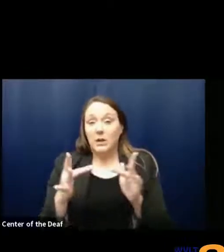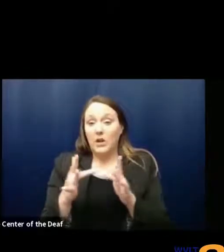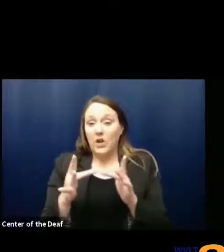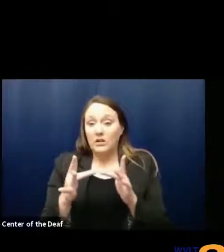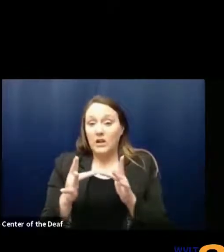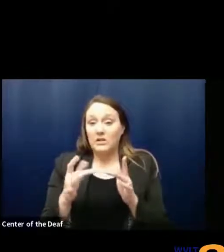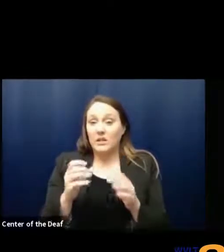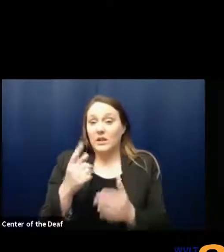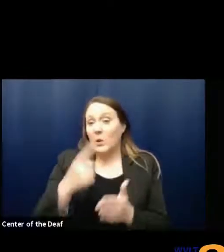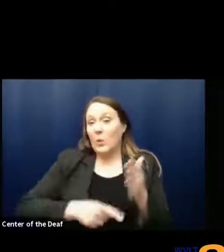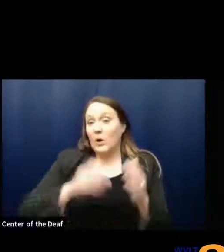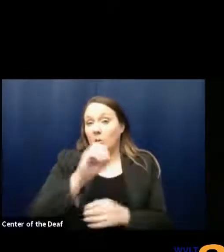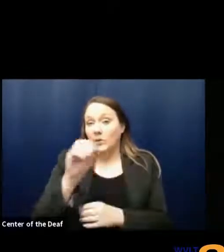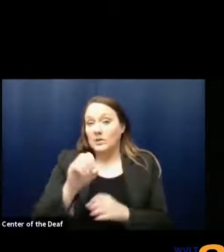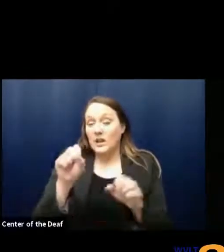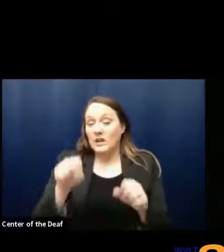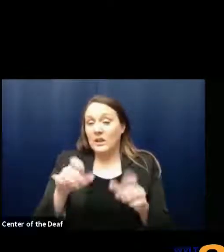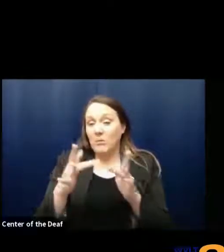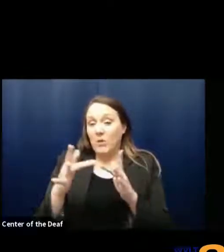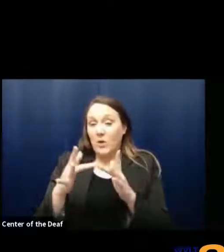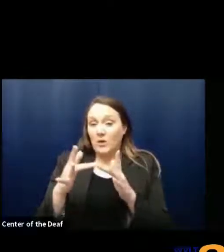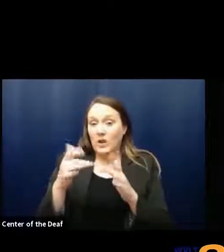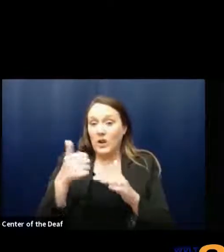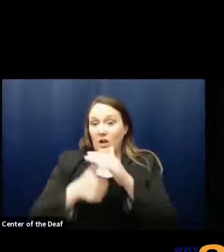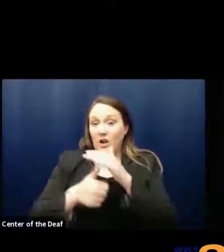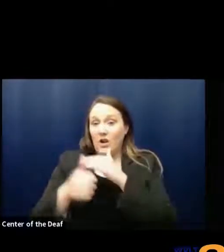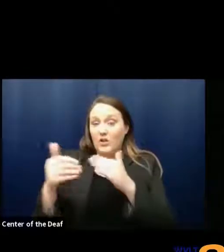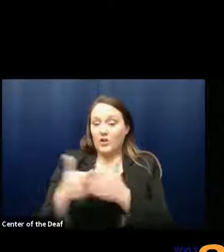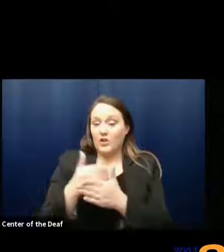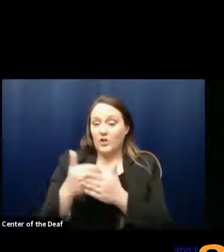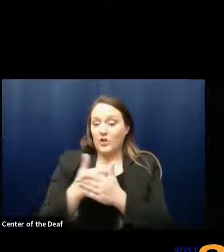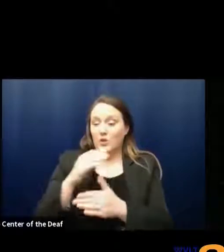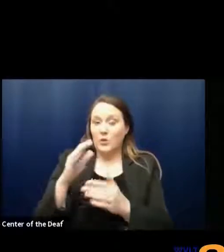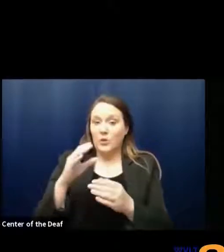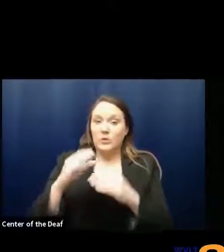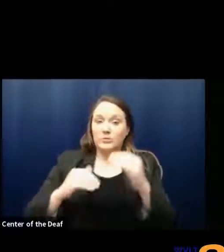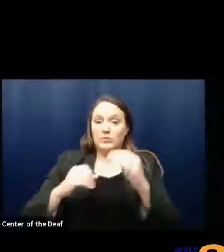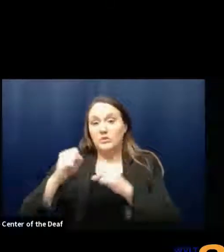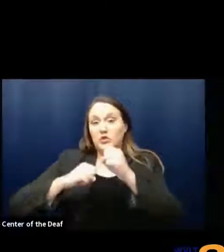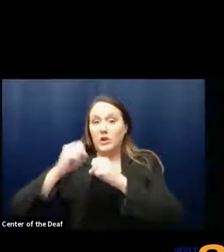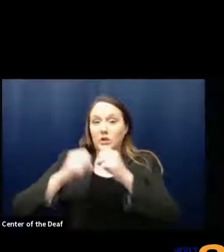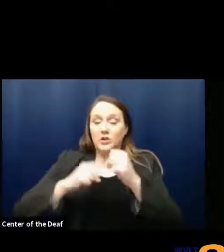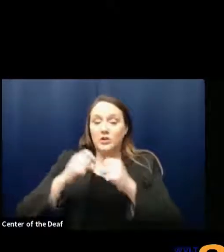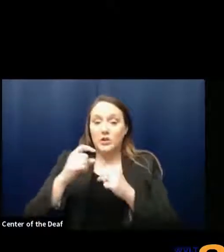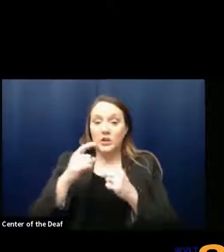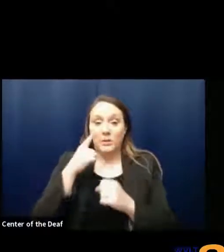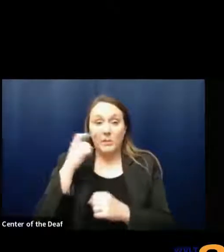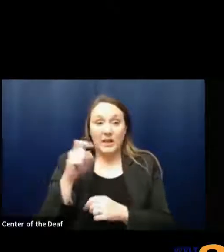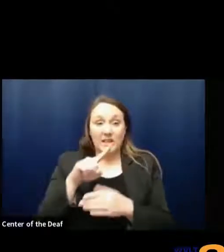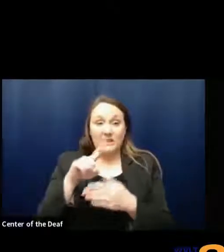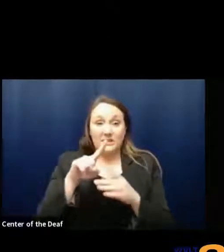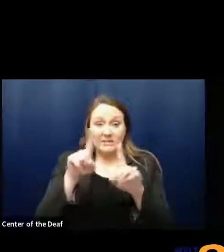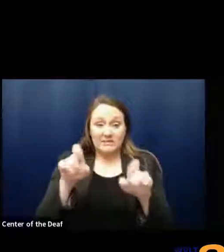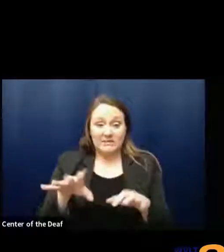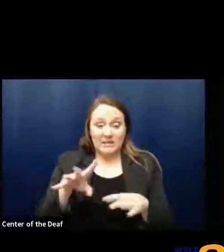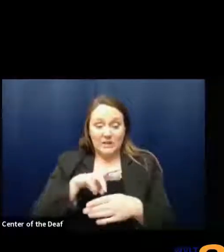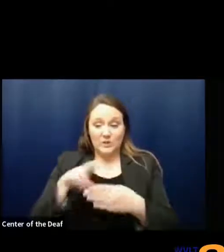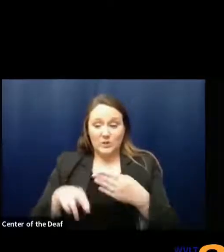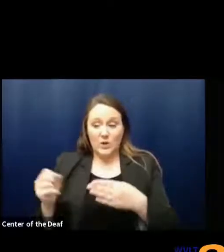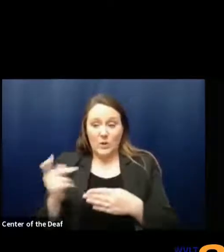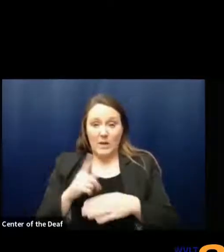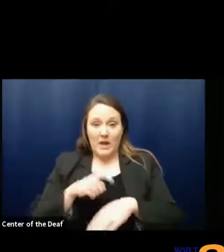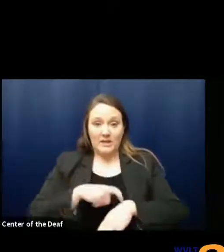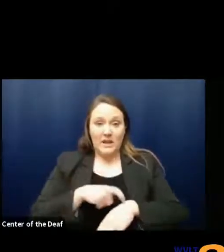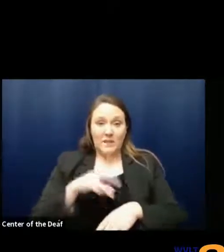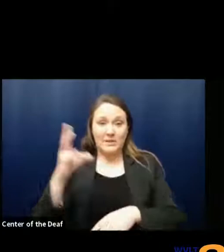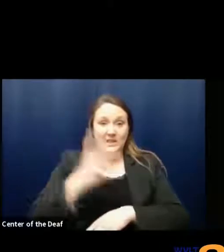the new prioritization structure? I ask because the average test return time is now almost 7 days, and that's outside of the priority window.